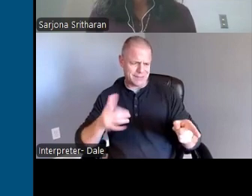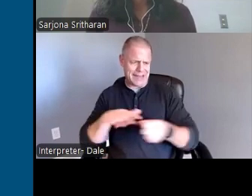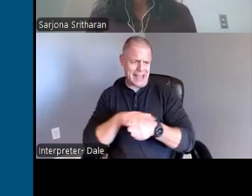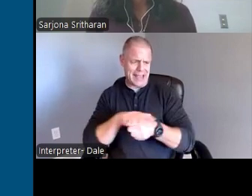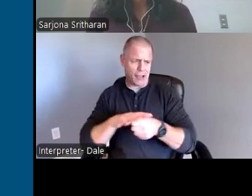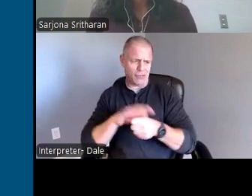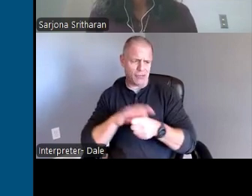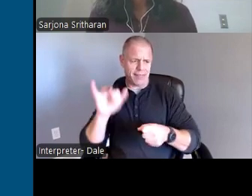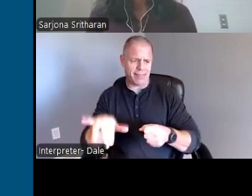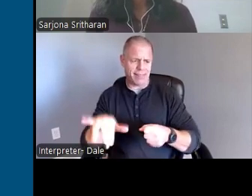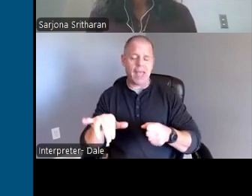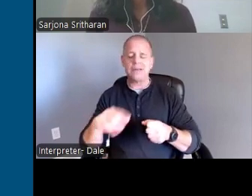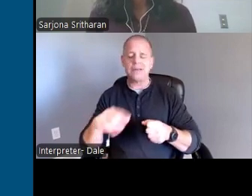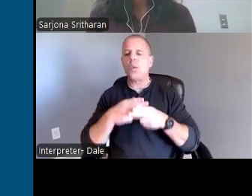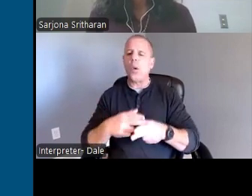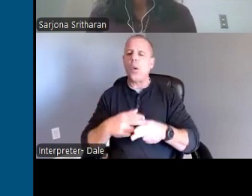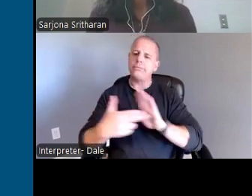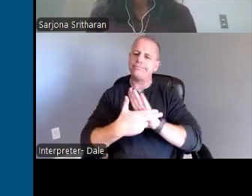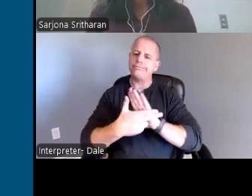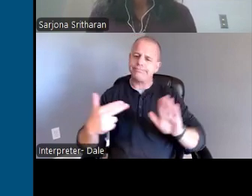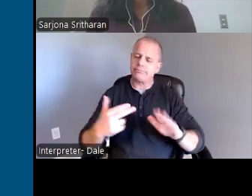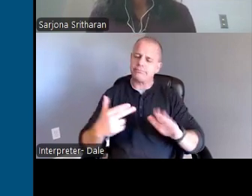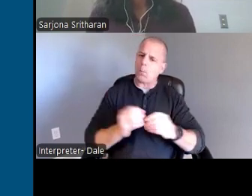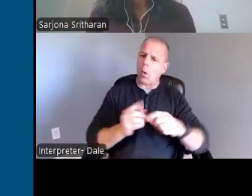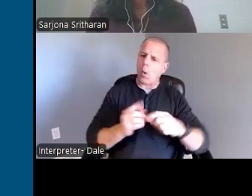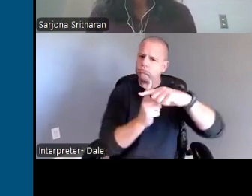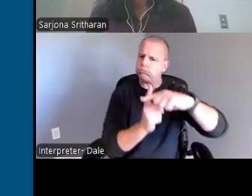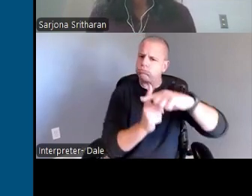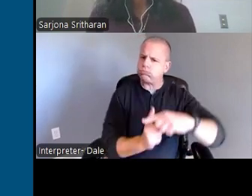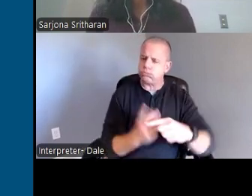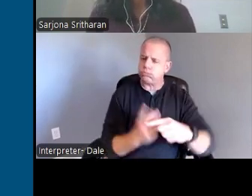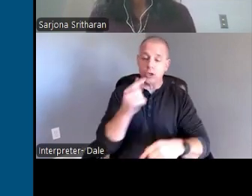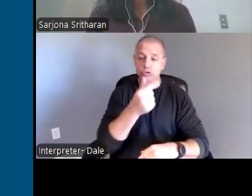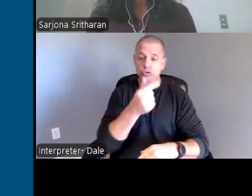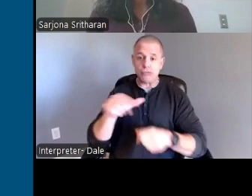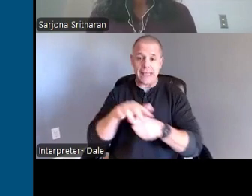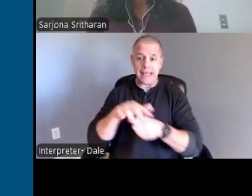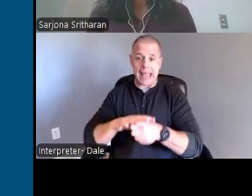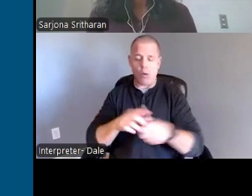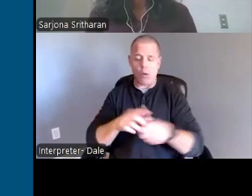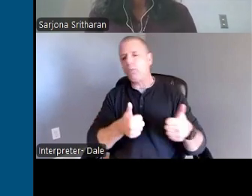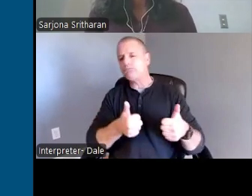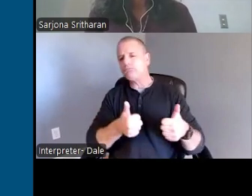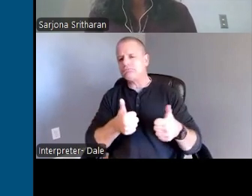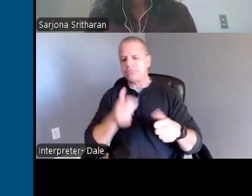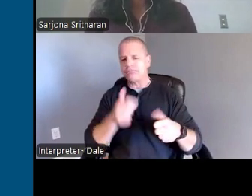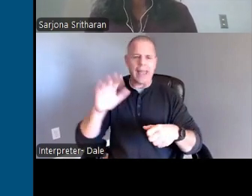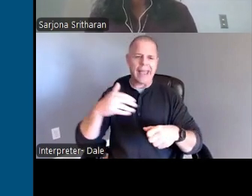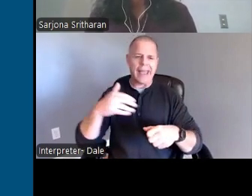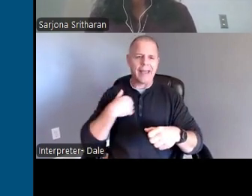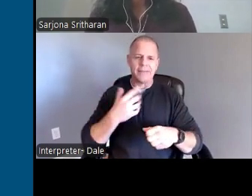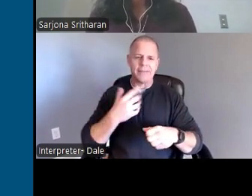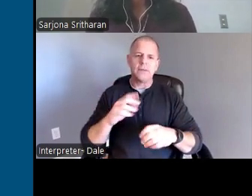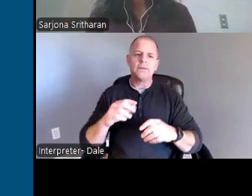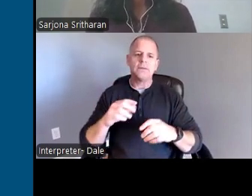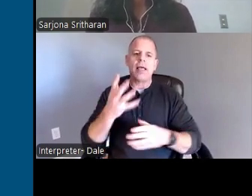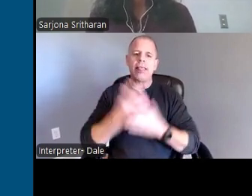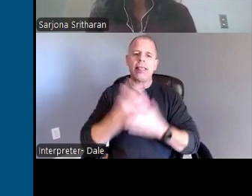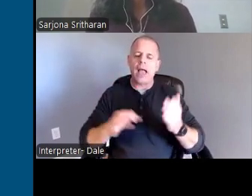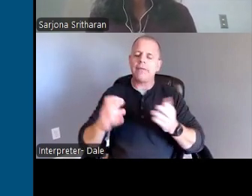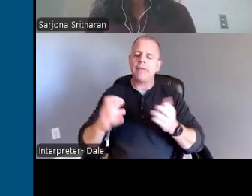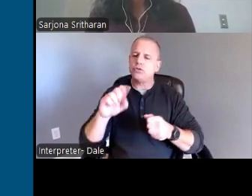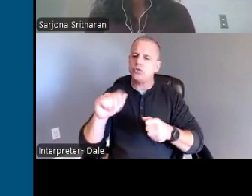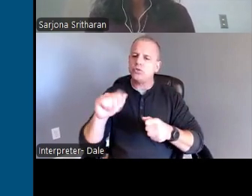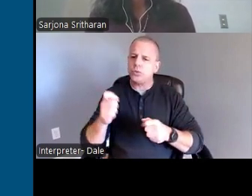are assessed as more desirable. Like in the green area, they say that they have a lack of sewage handling services and